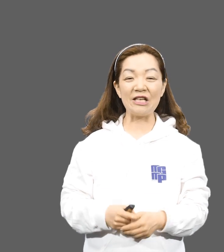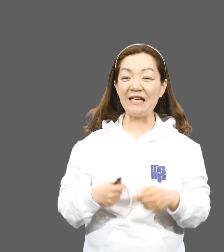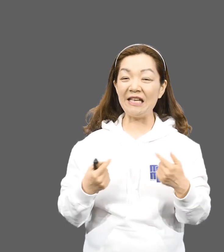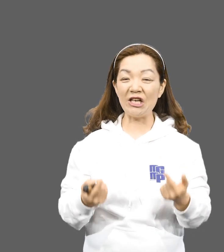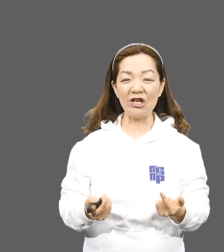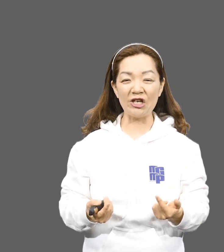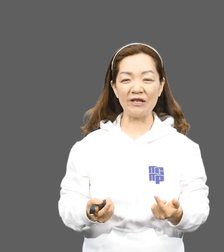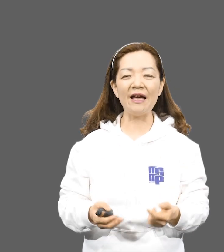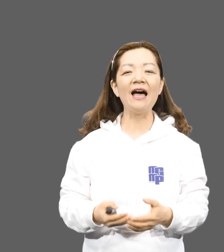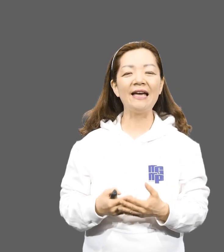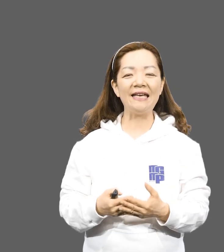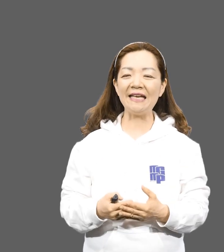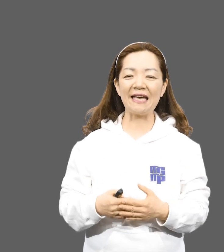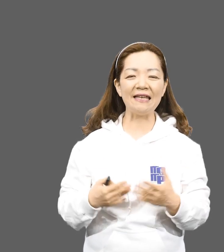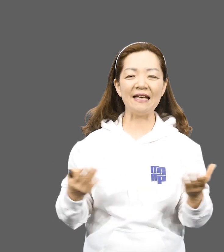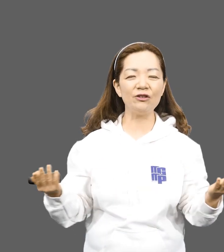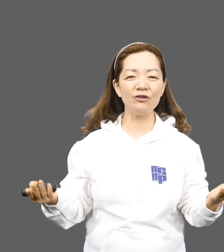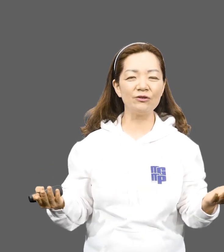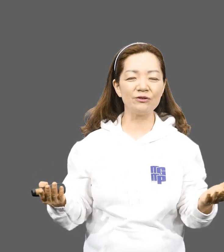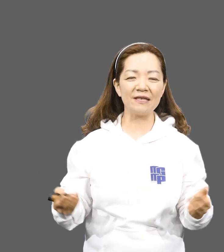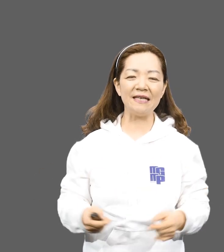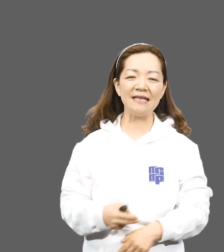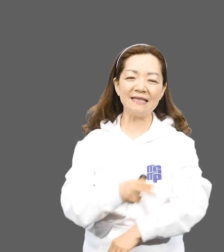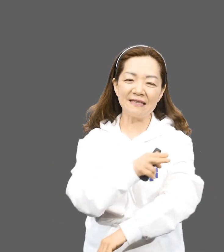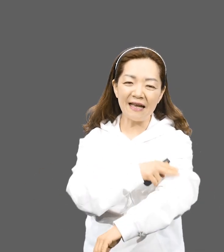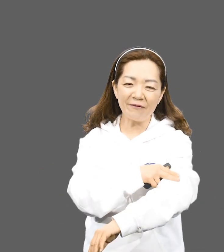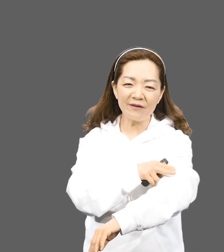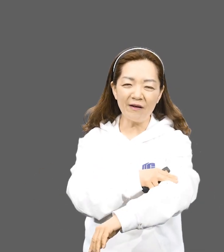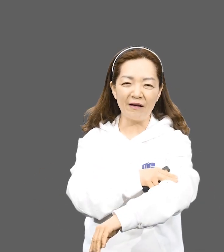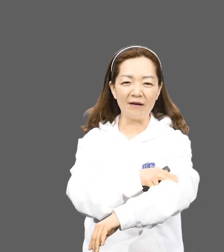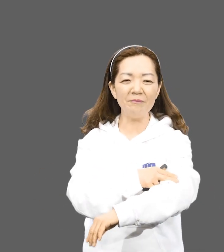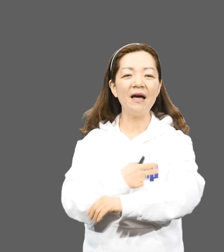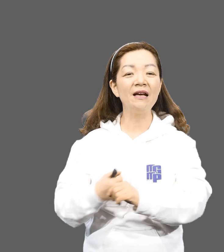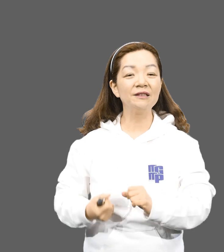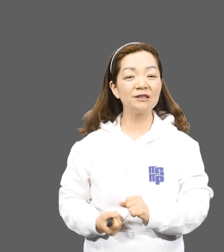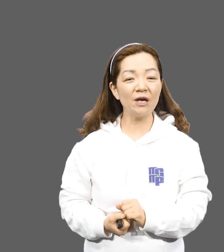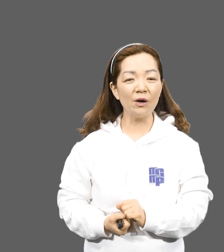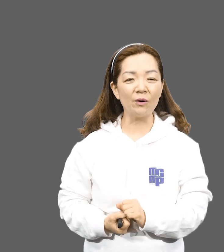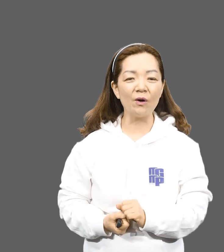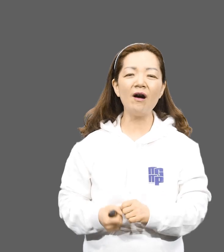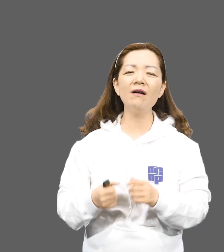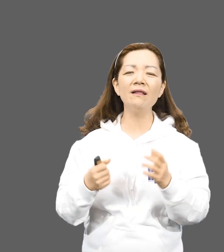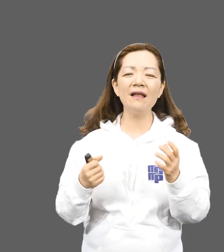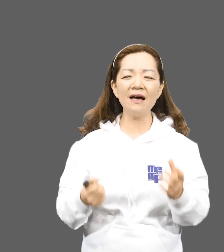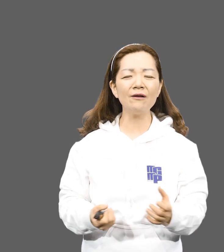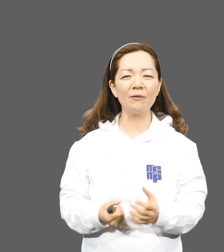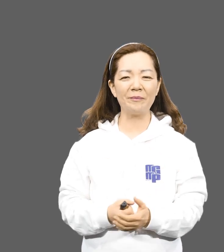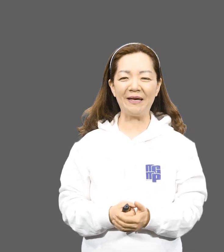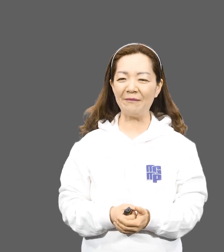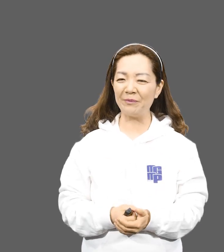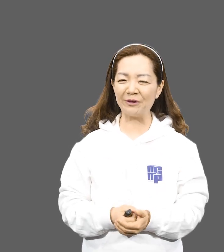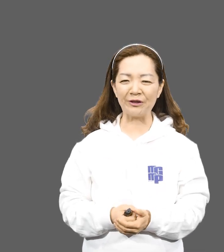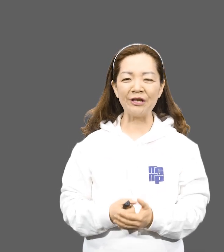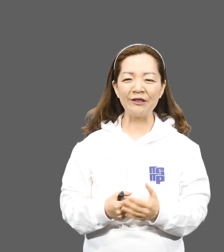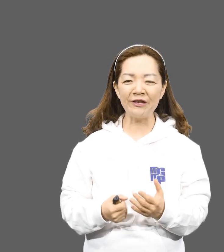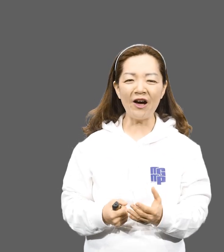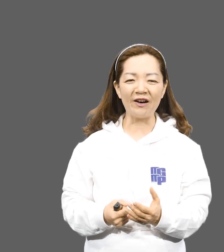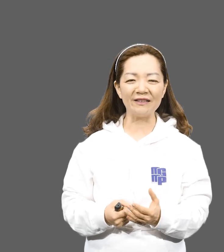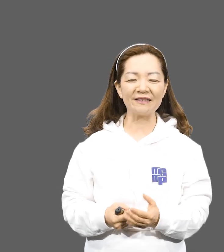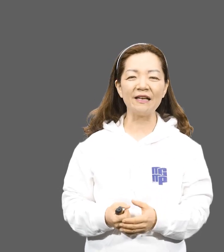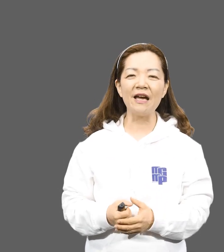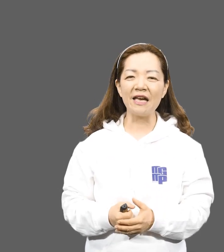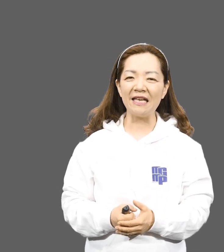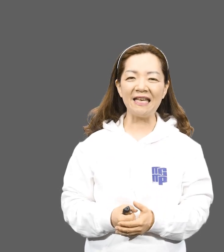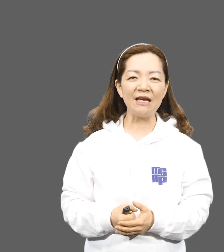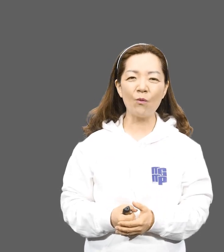is Ehud. He cannot use his left arm, so a lot of people